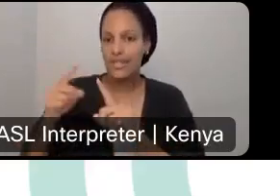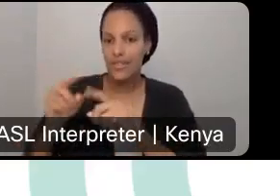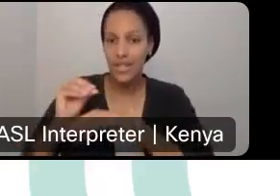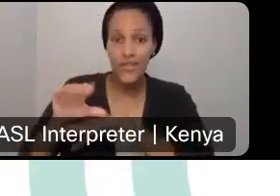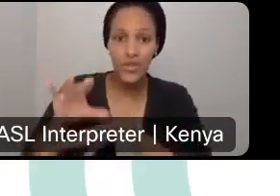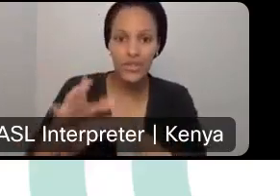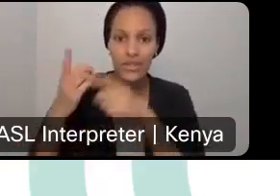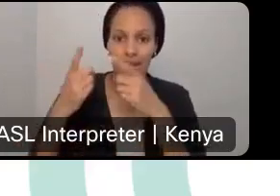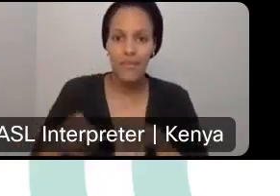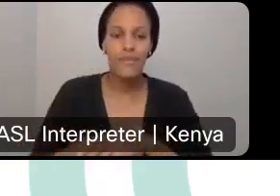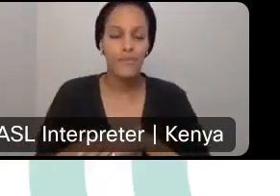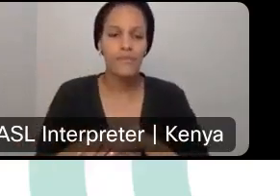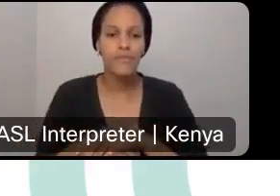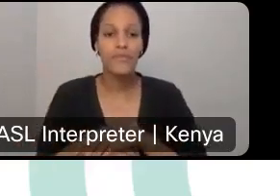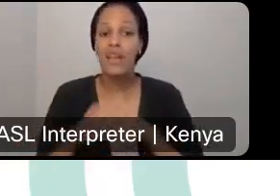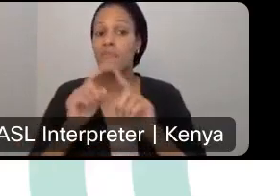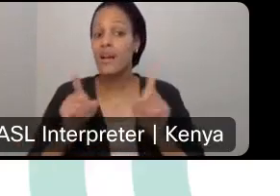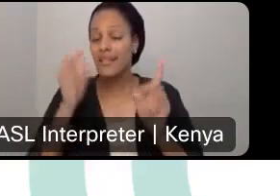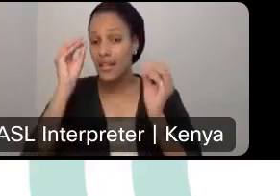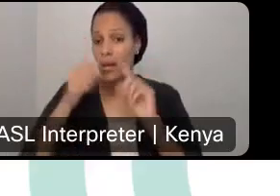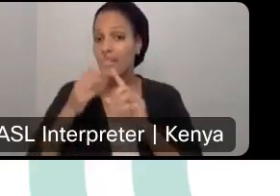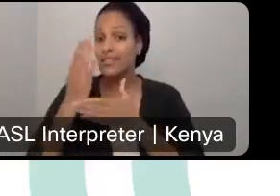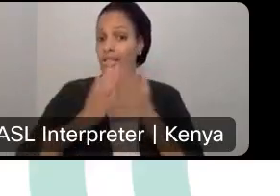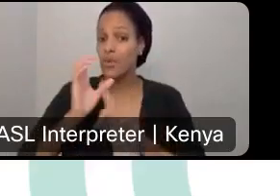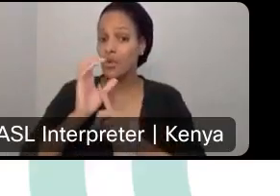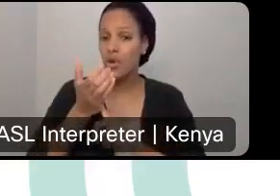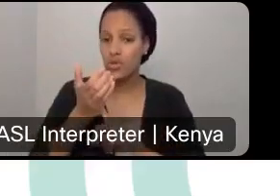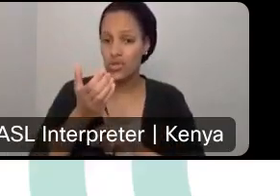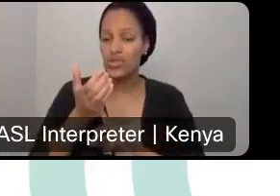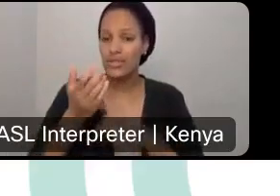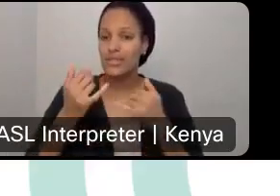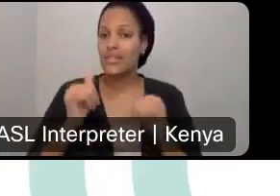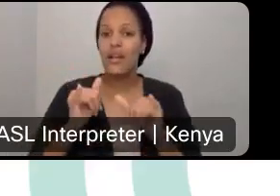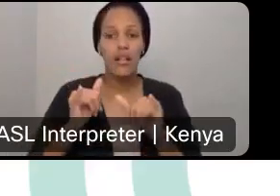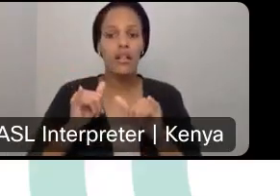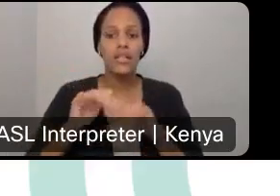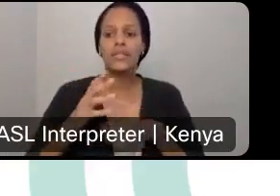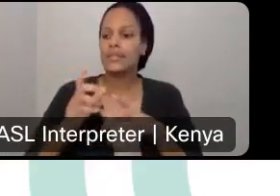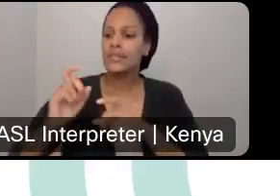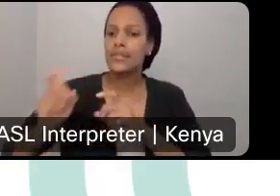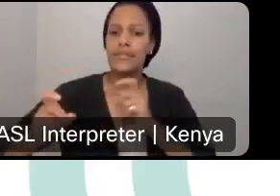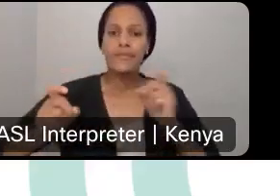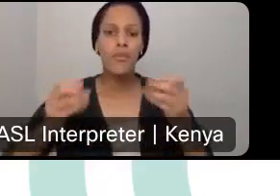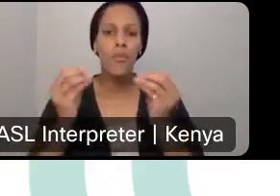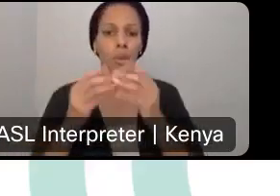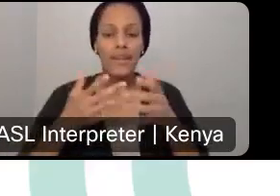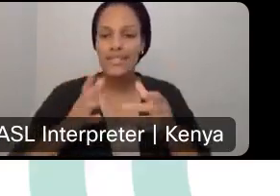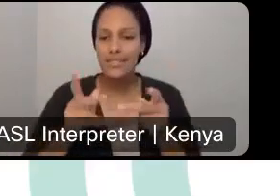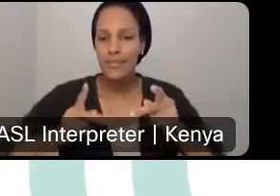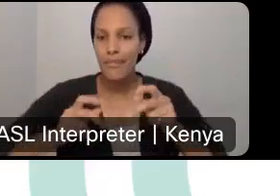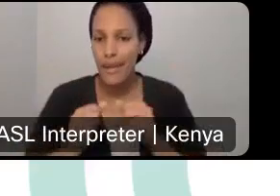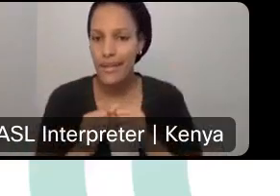However, some cultures make more space for positive relationships with alternative perceptions.